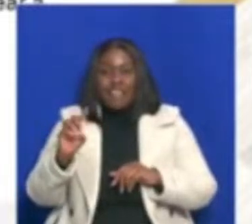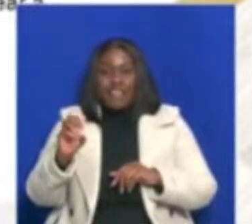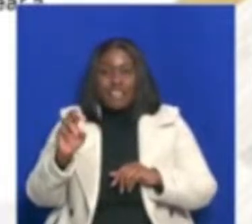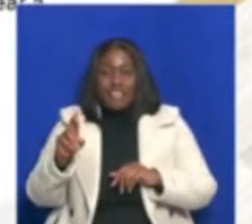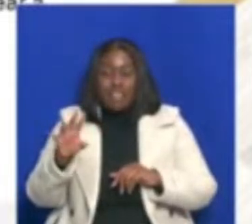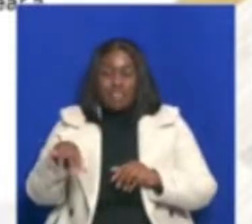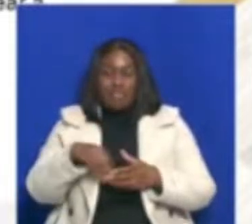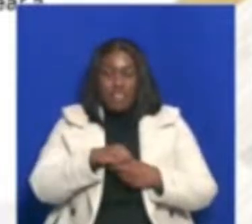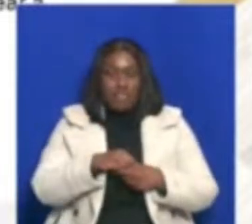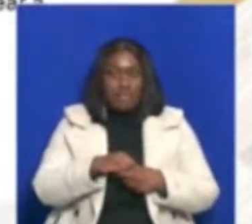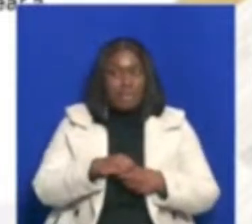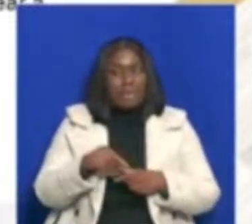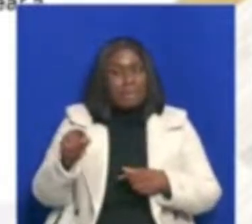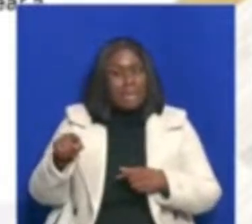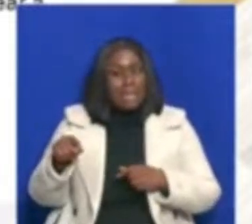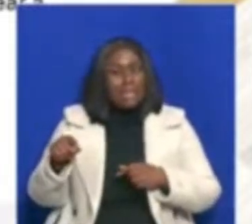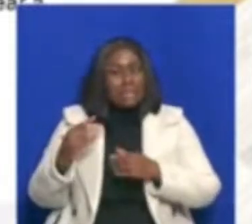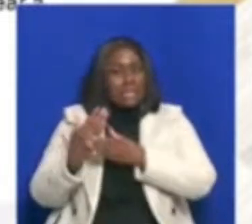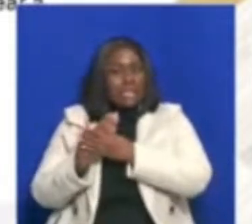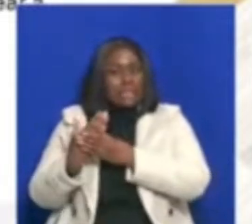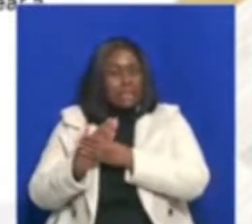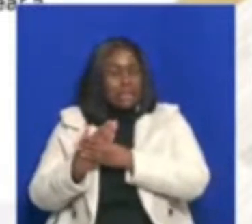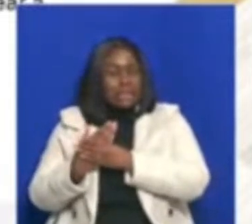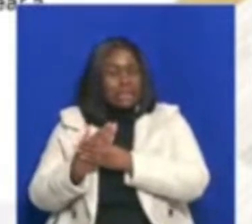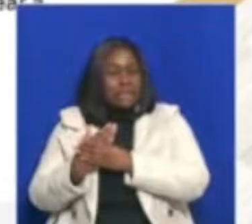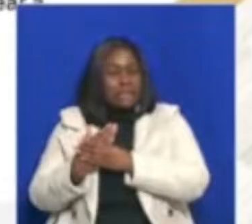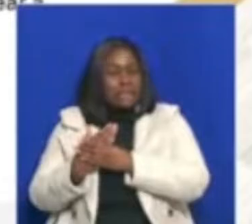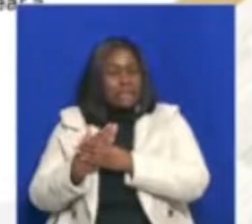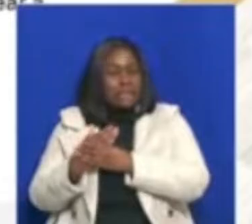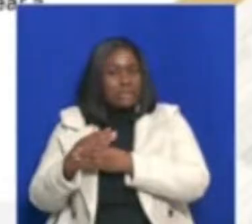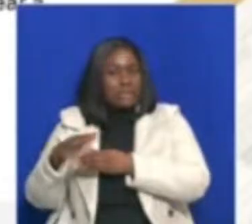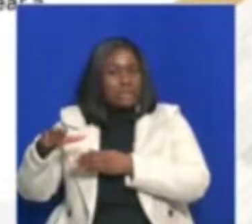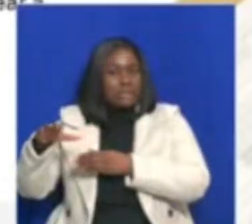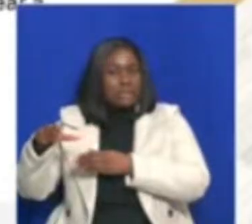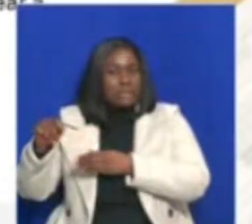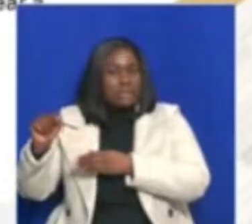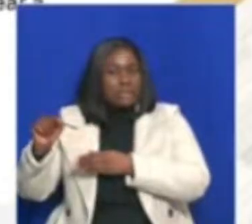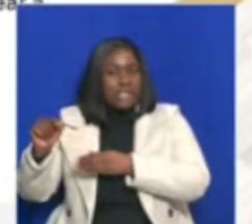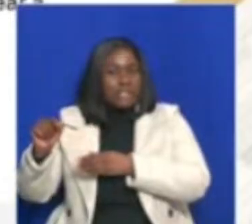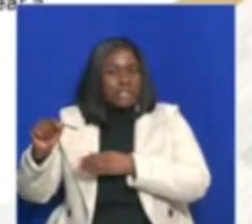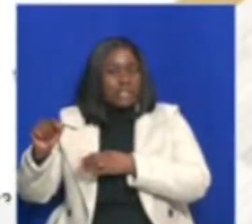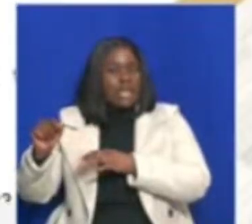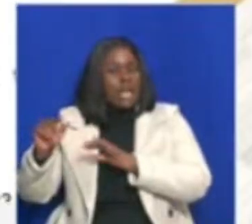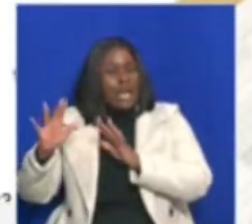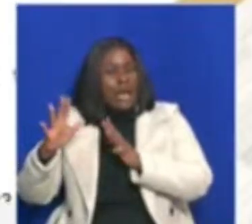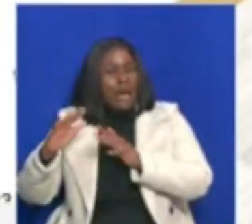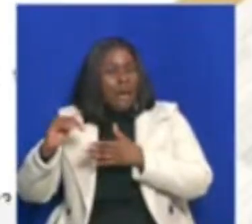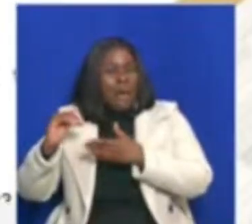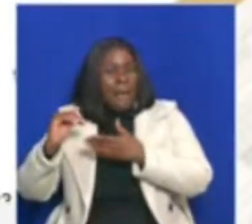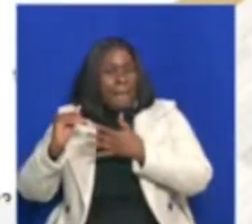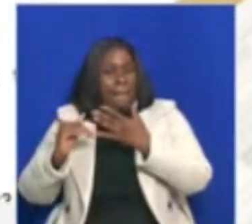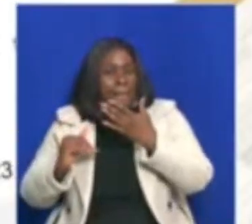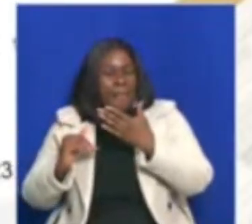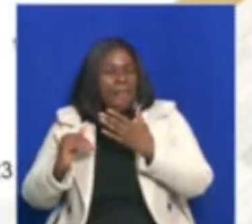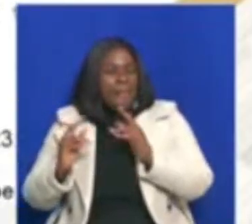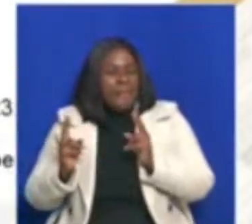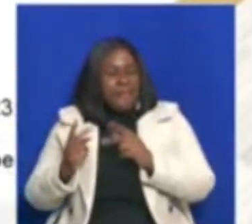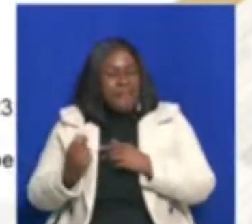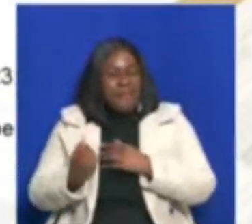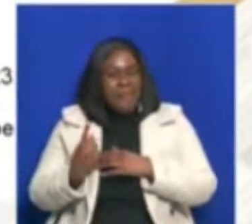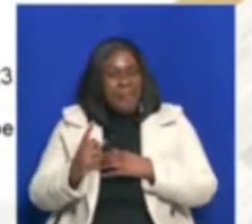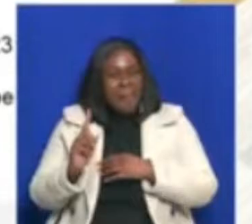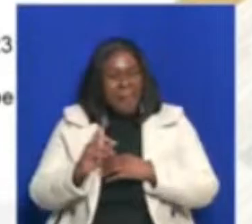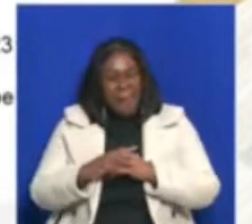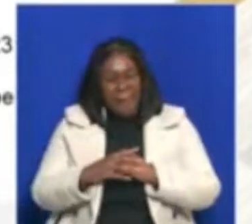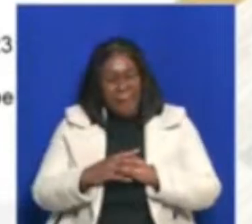similarity. The consistent pattern is the following. Task team members indicate that they receive information